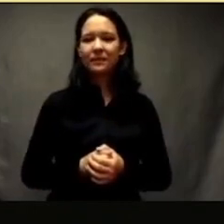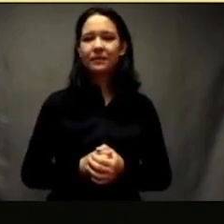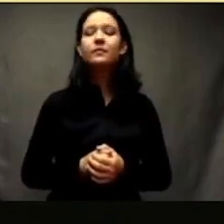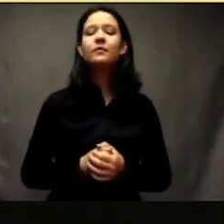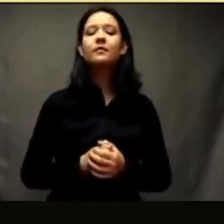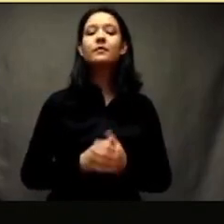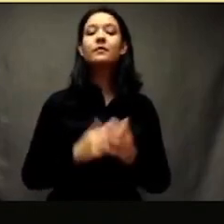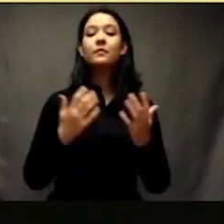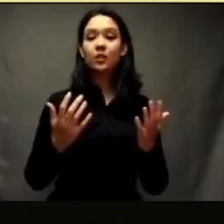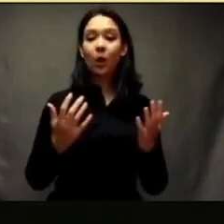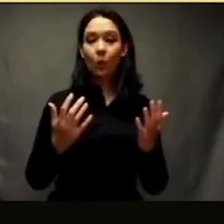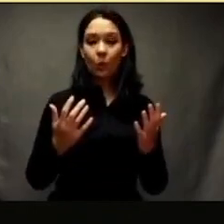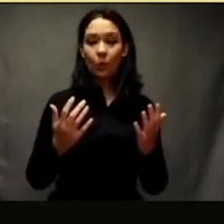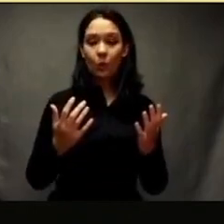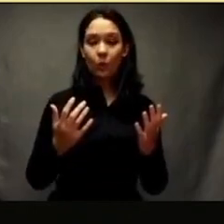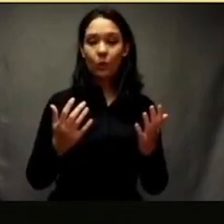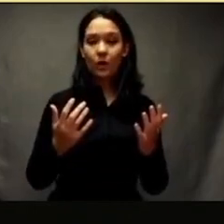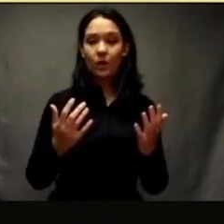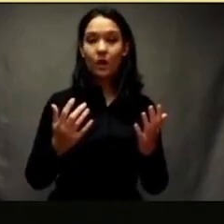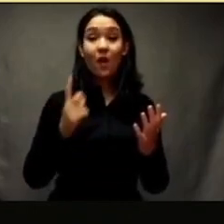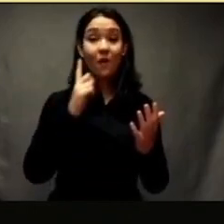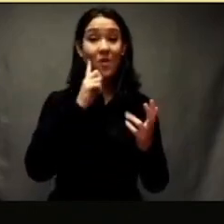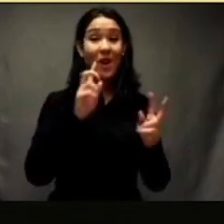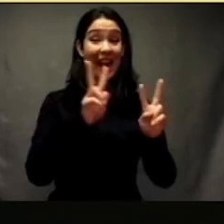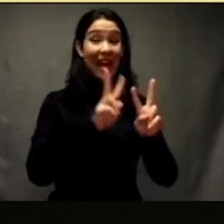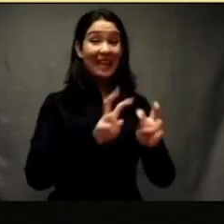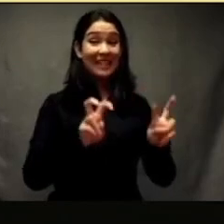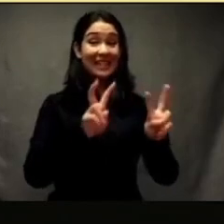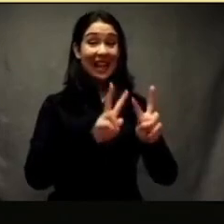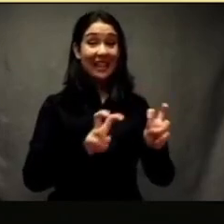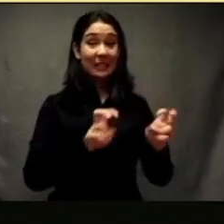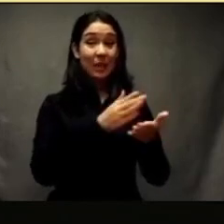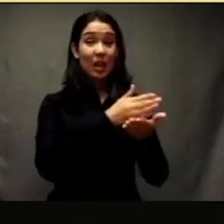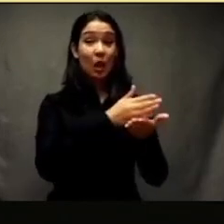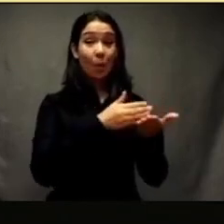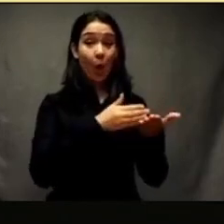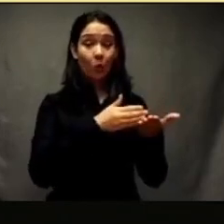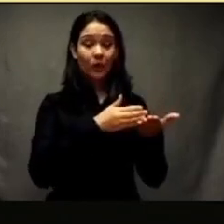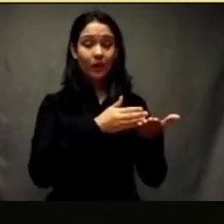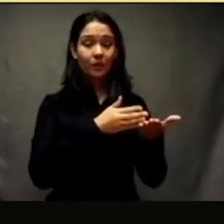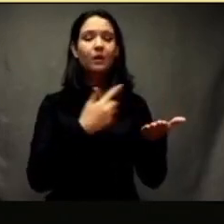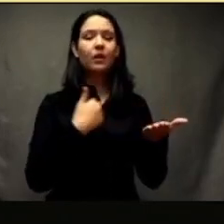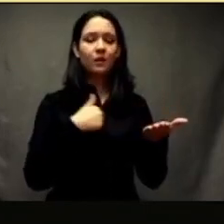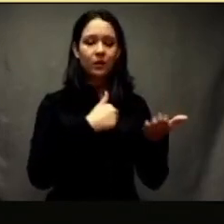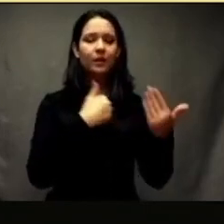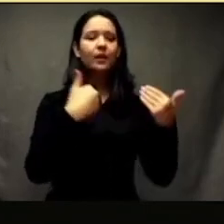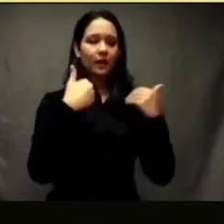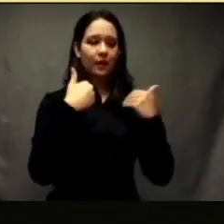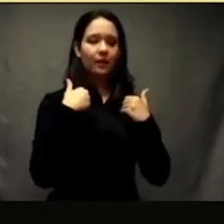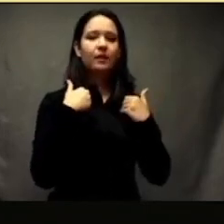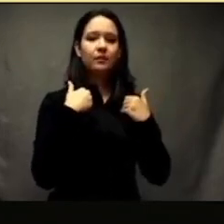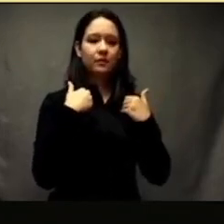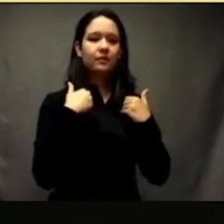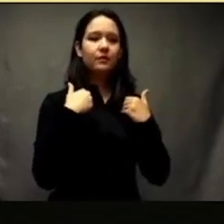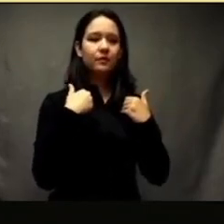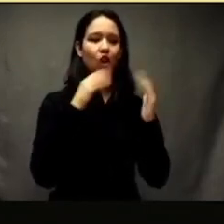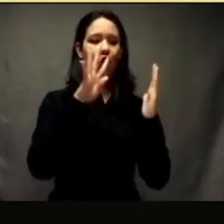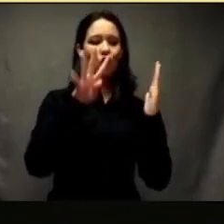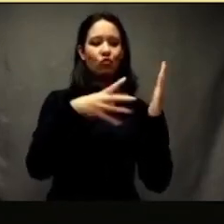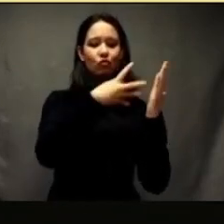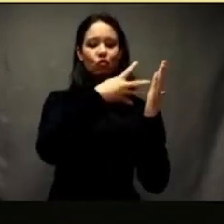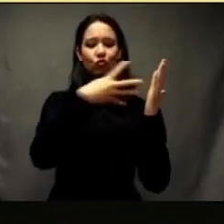So for the assessment component of it, we have a rubric for